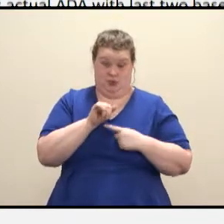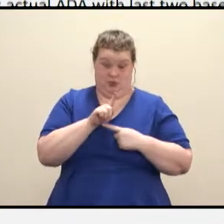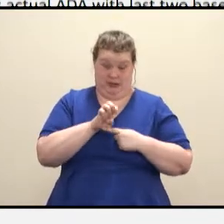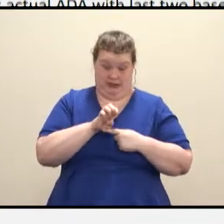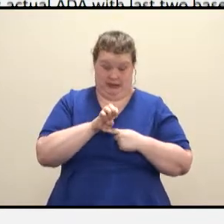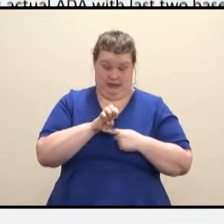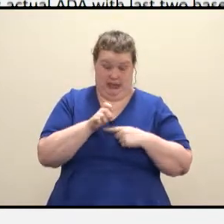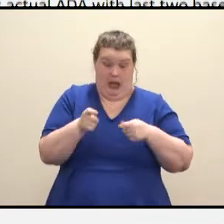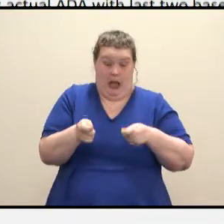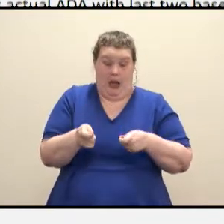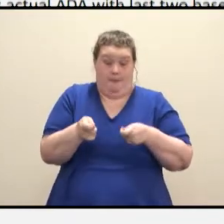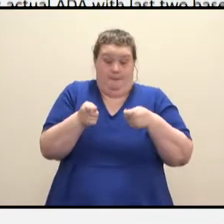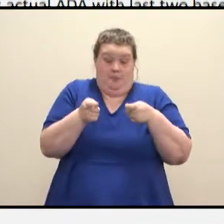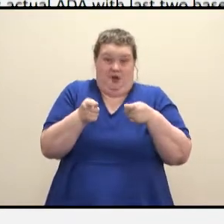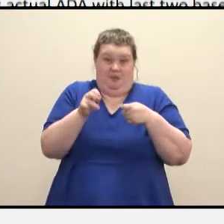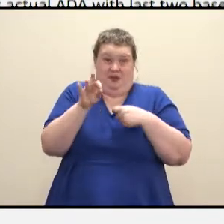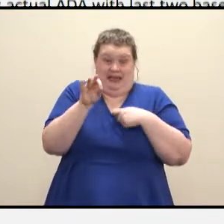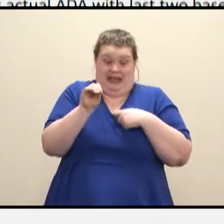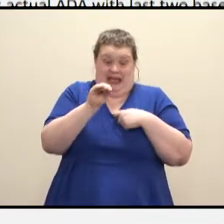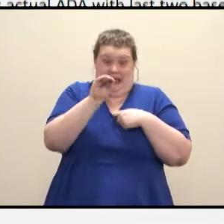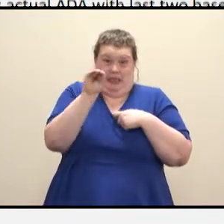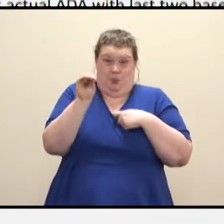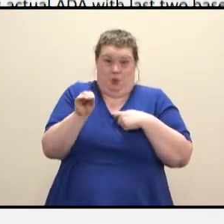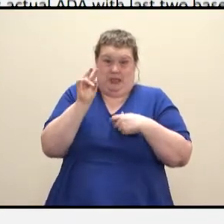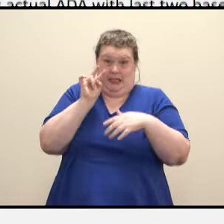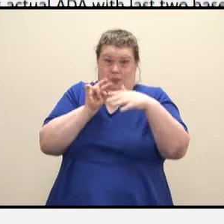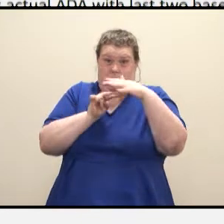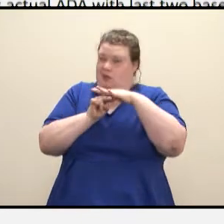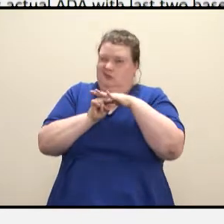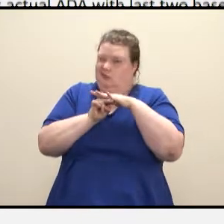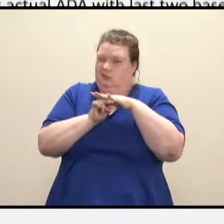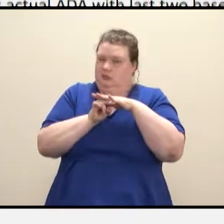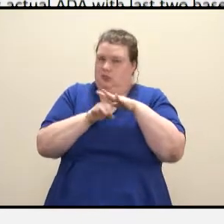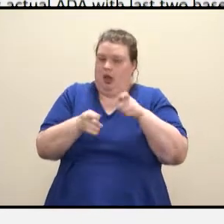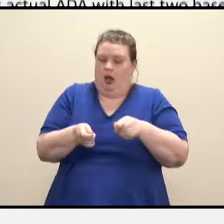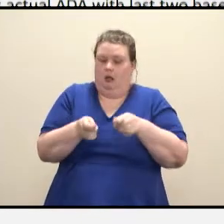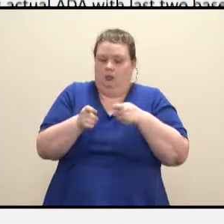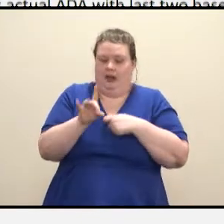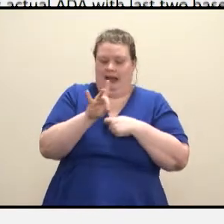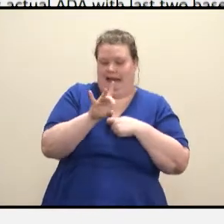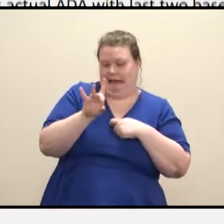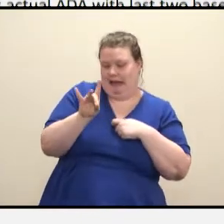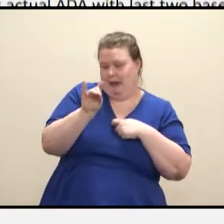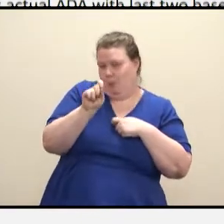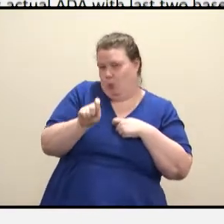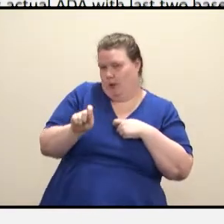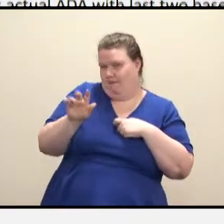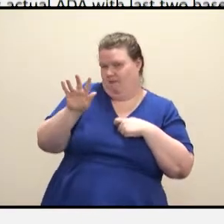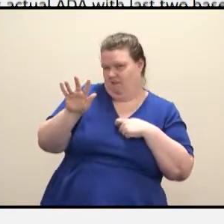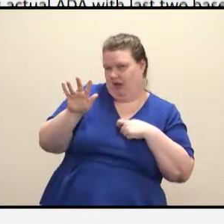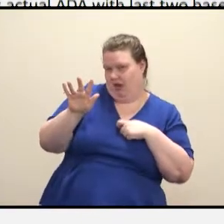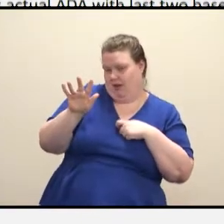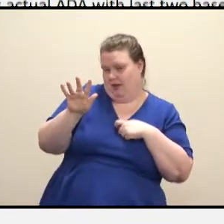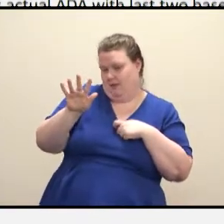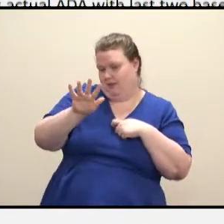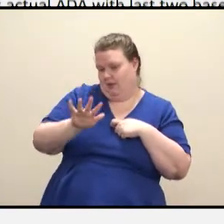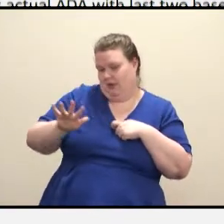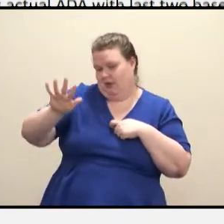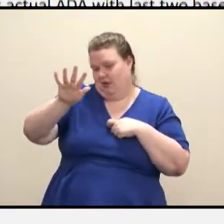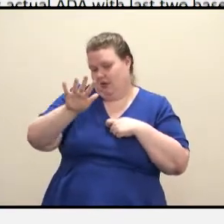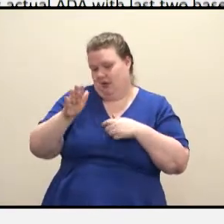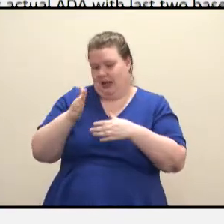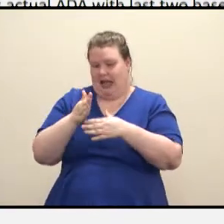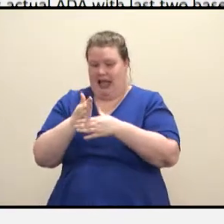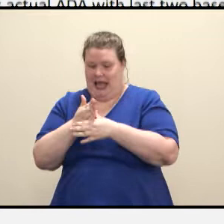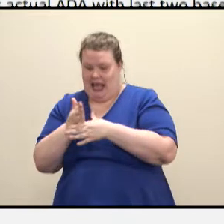the 90% that we normally run. I'm bringing it up about 88.5, which is the average of the